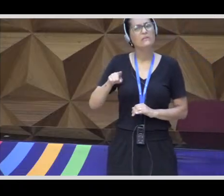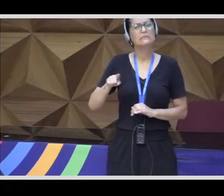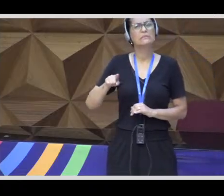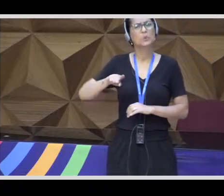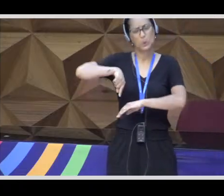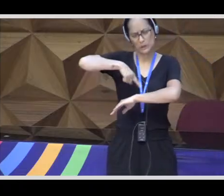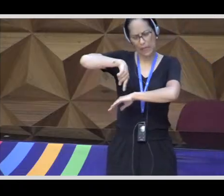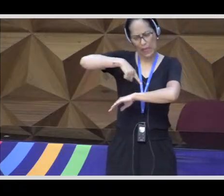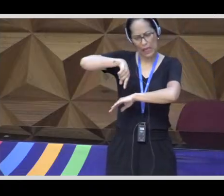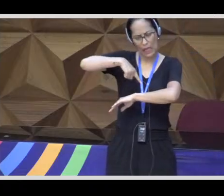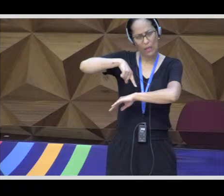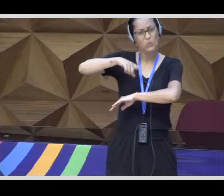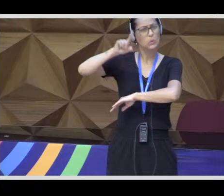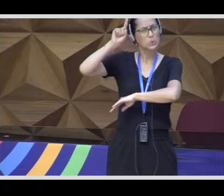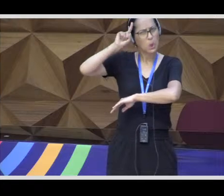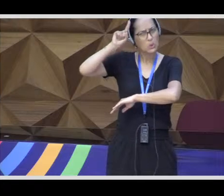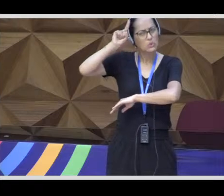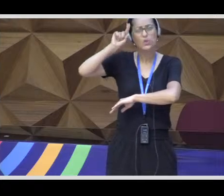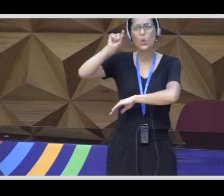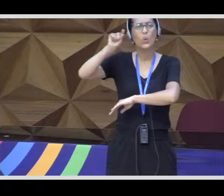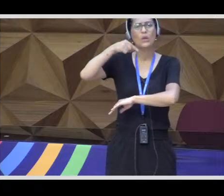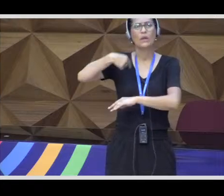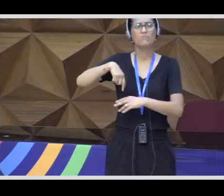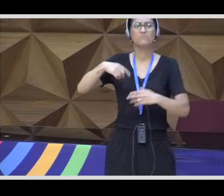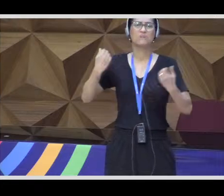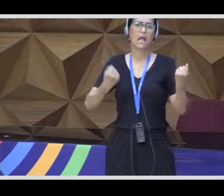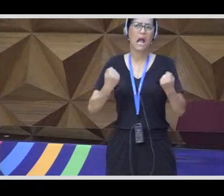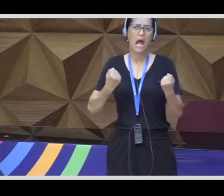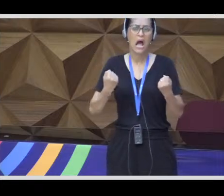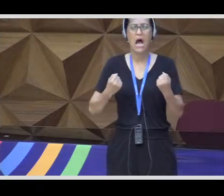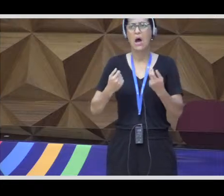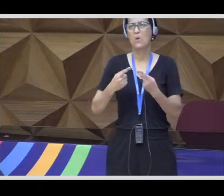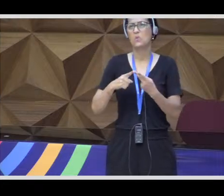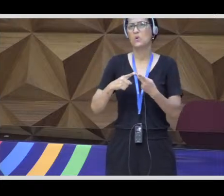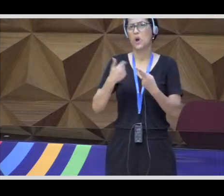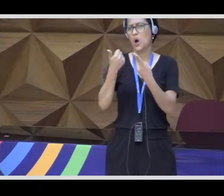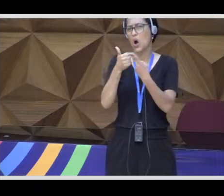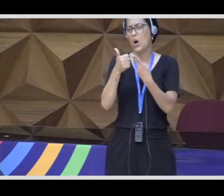Every day maybe you're commuting to work, and that might be quite boring.